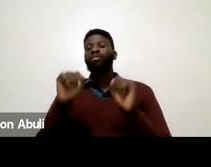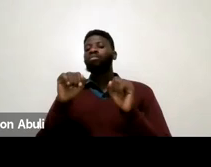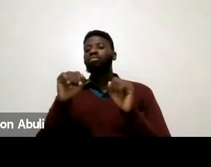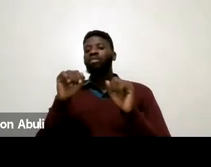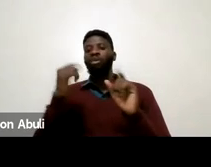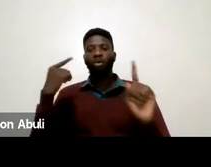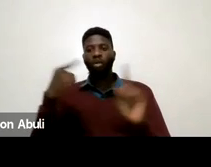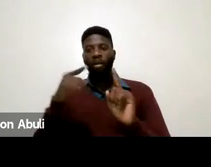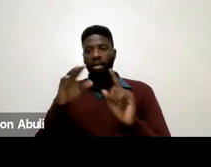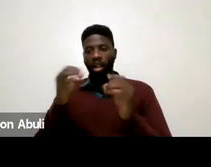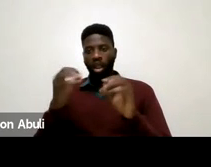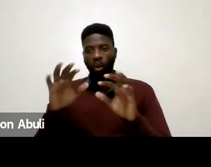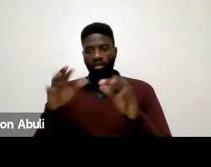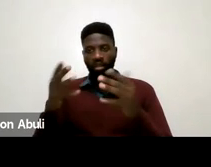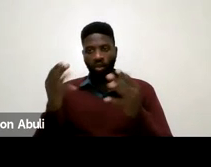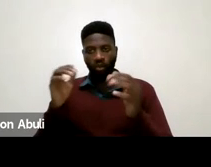your goal?